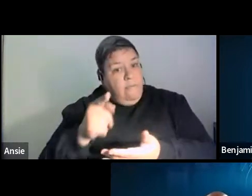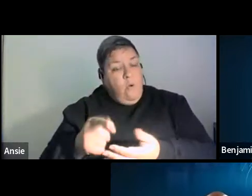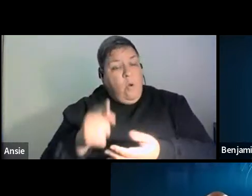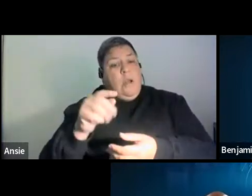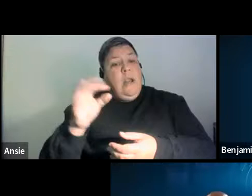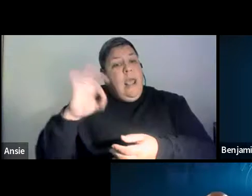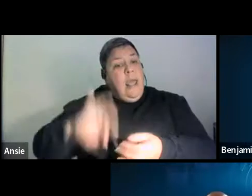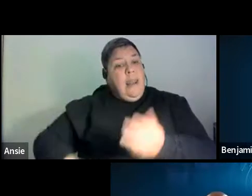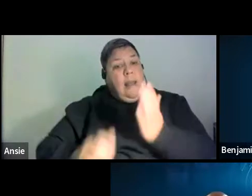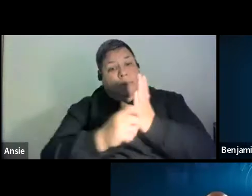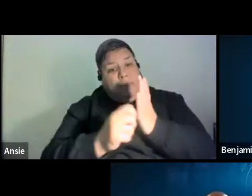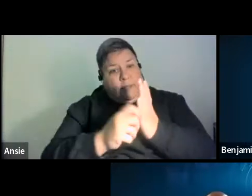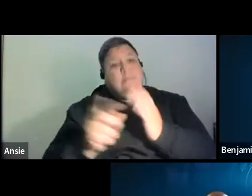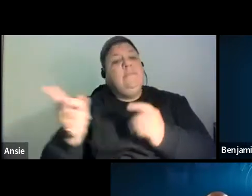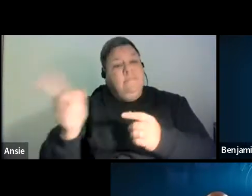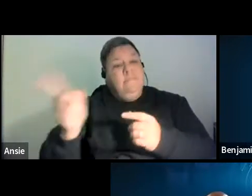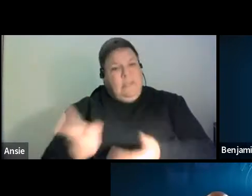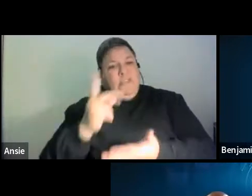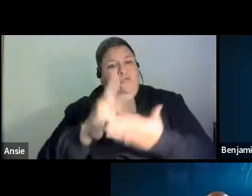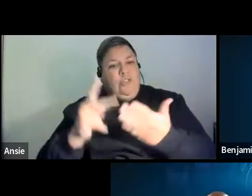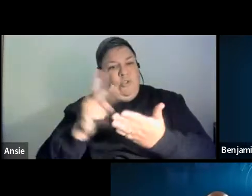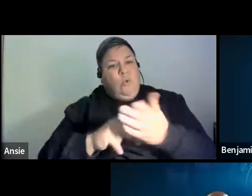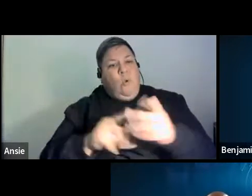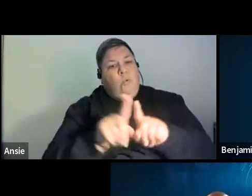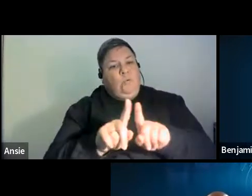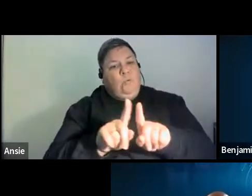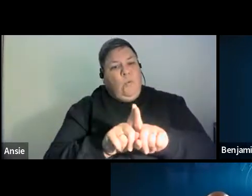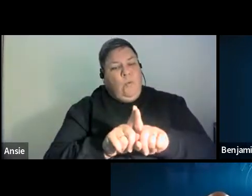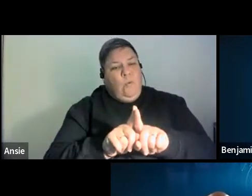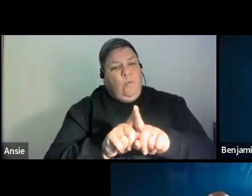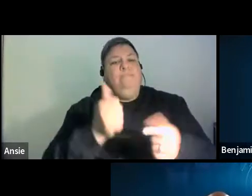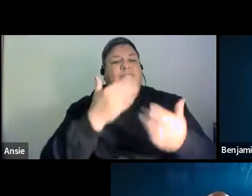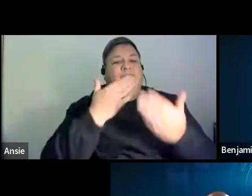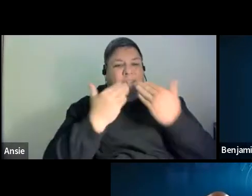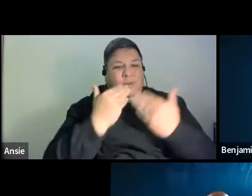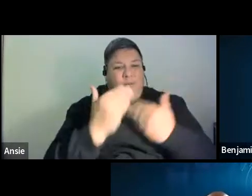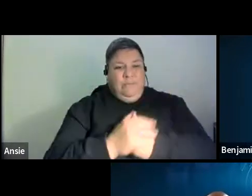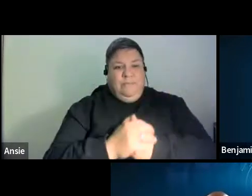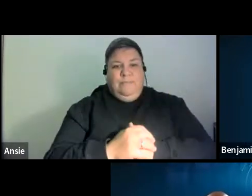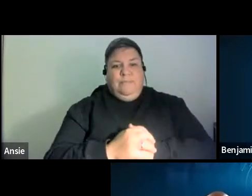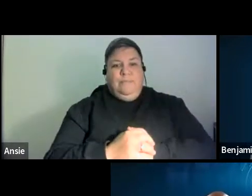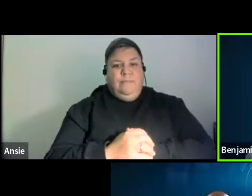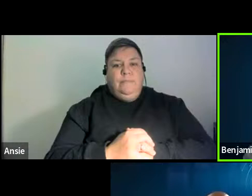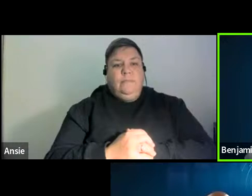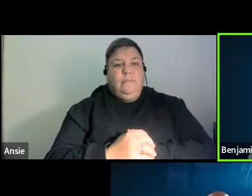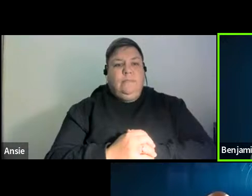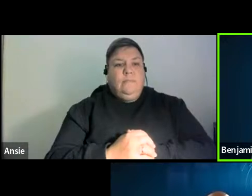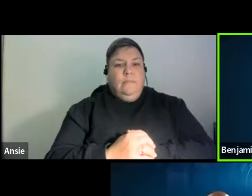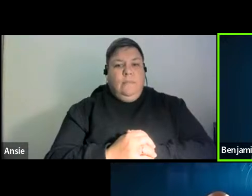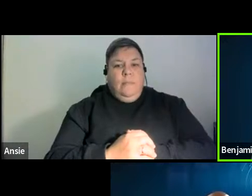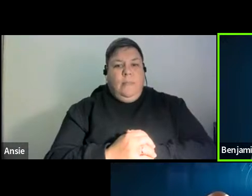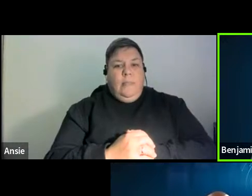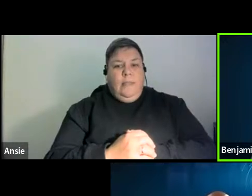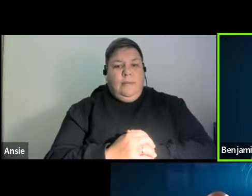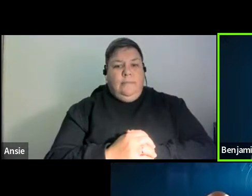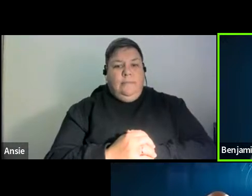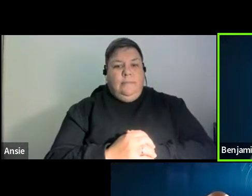register in their personal capacity for income tax as well. Thank you, Program Director. Thank you,